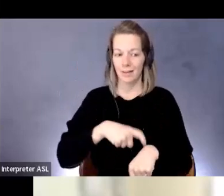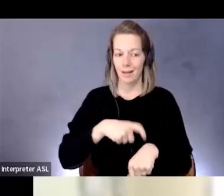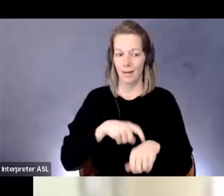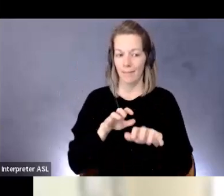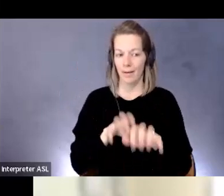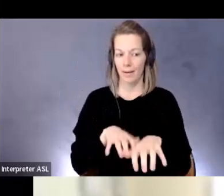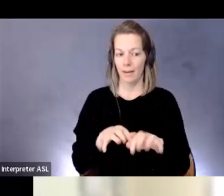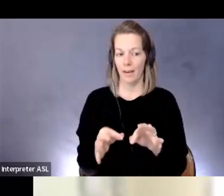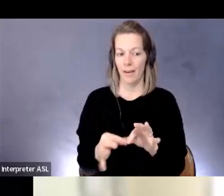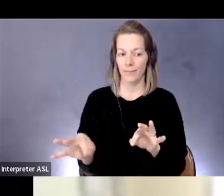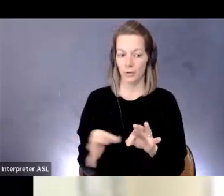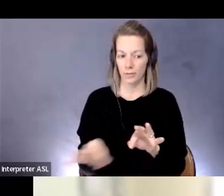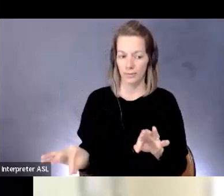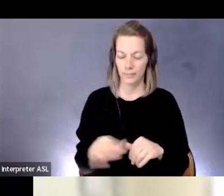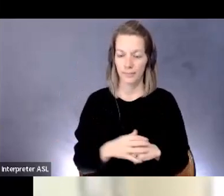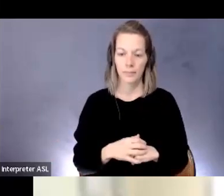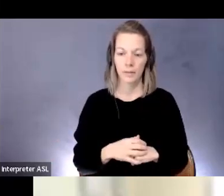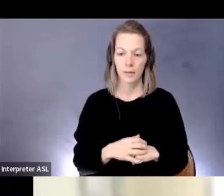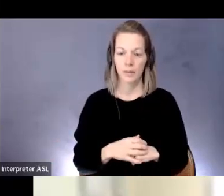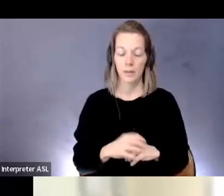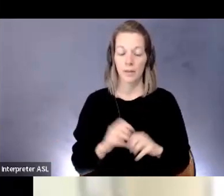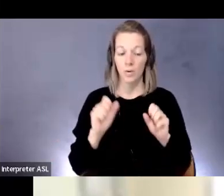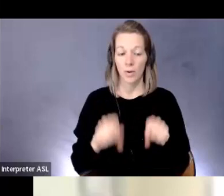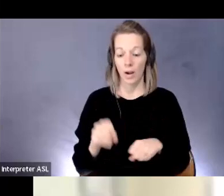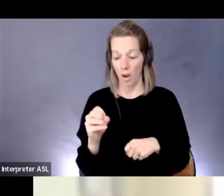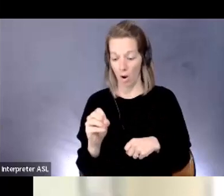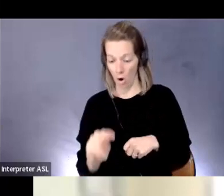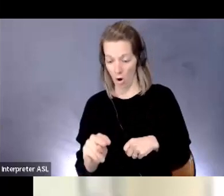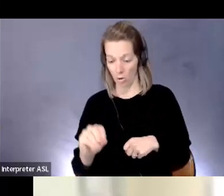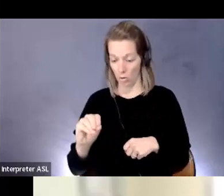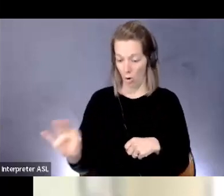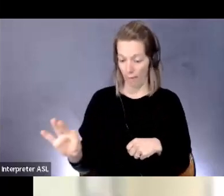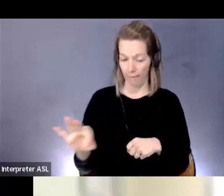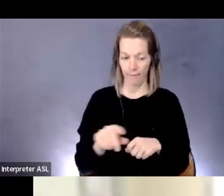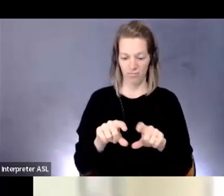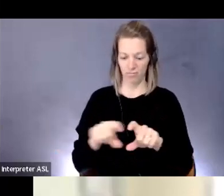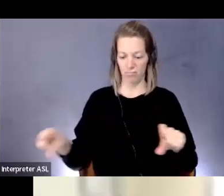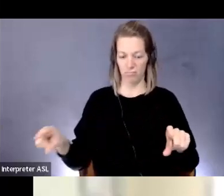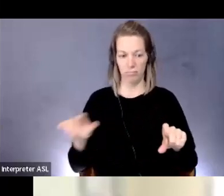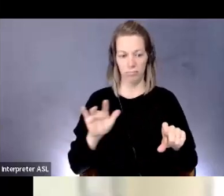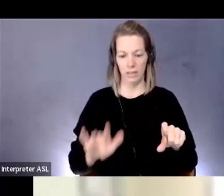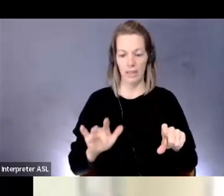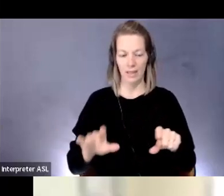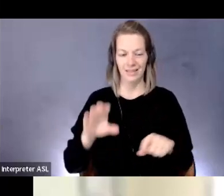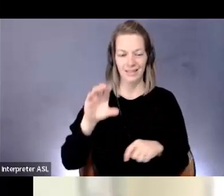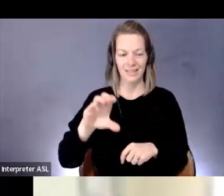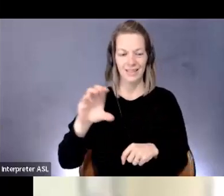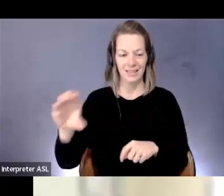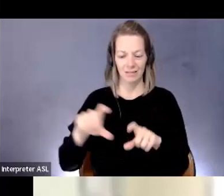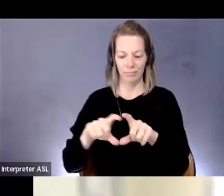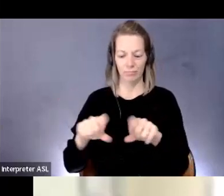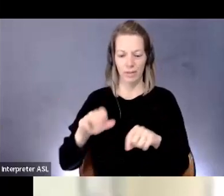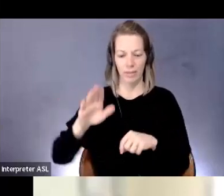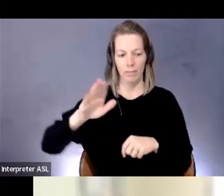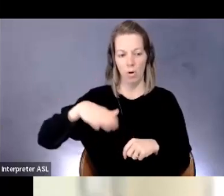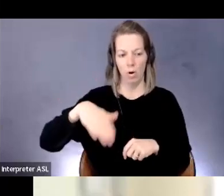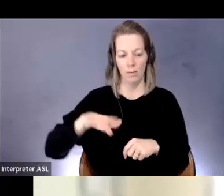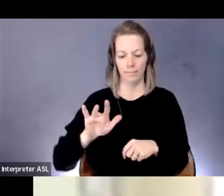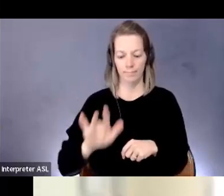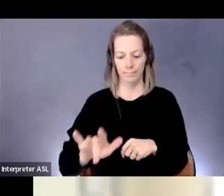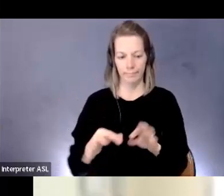captioning. You can turn on the captions in your Zoom window by clicking on the CC button at the bottom of your